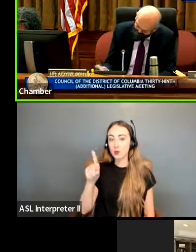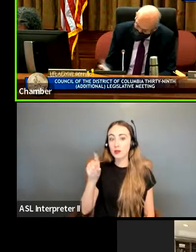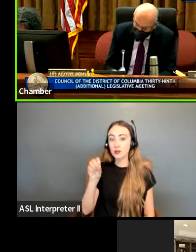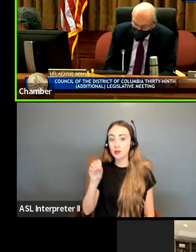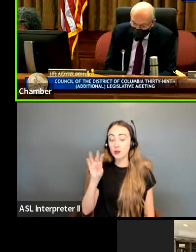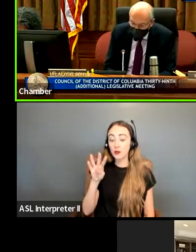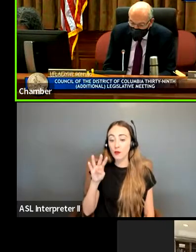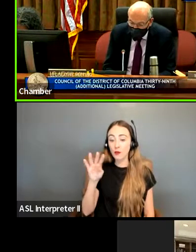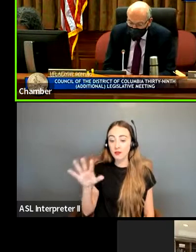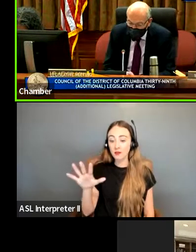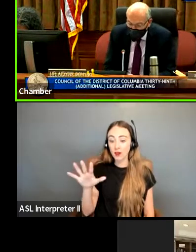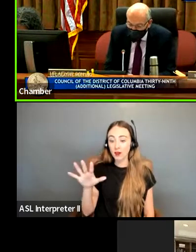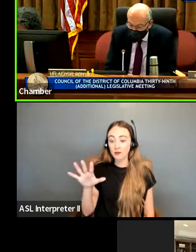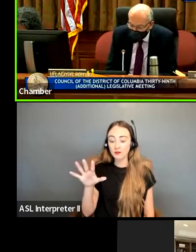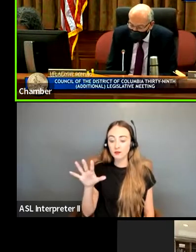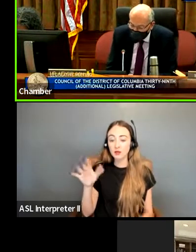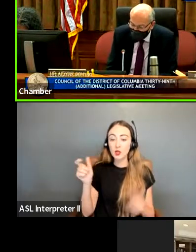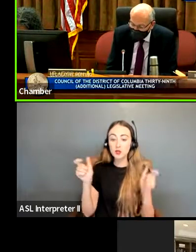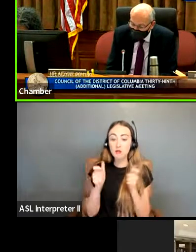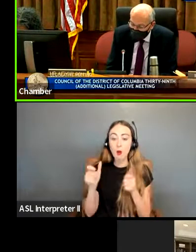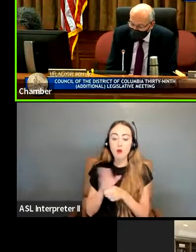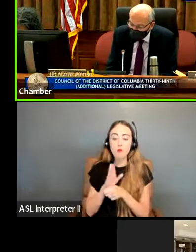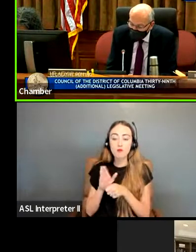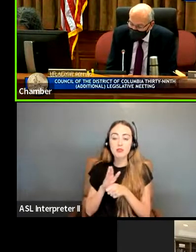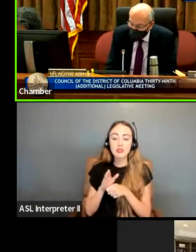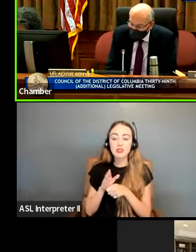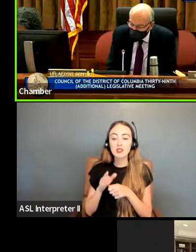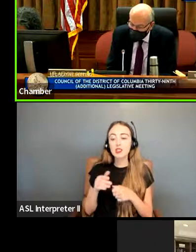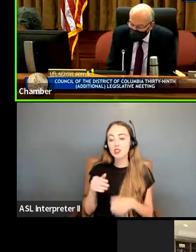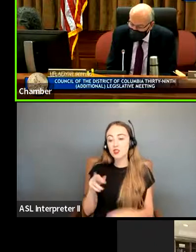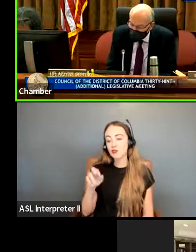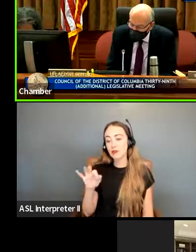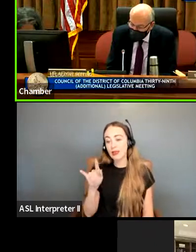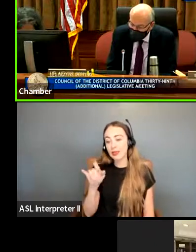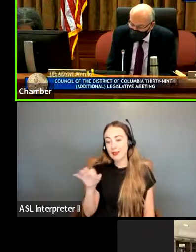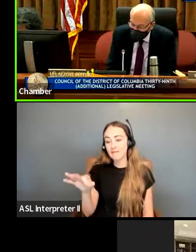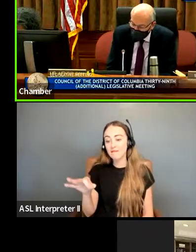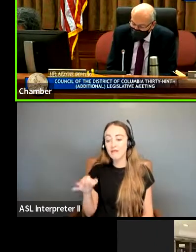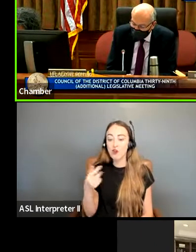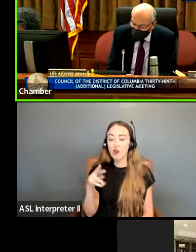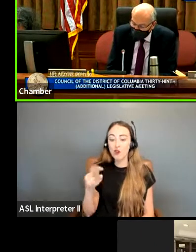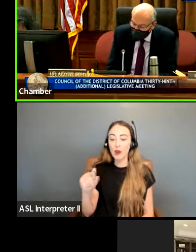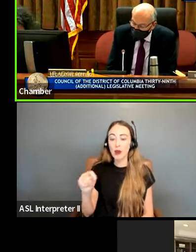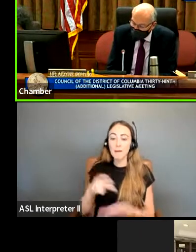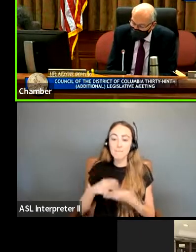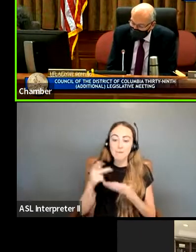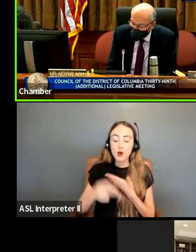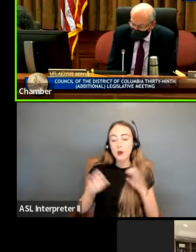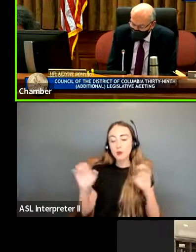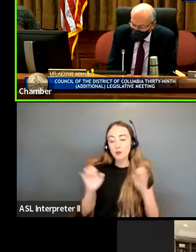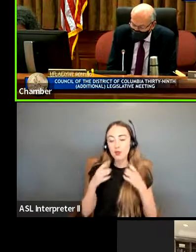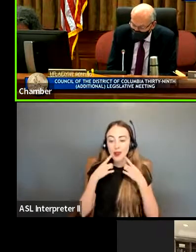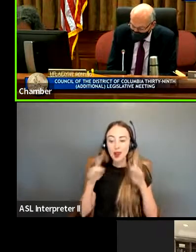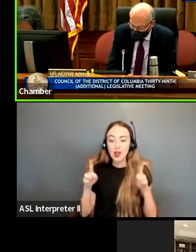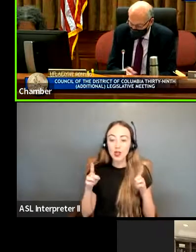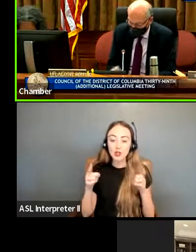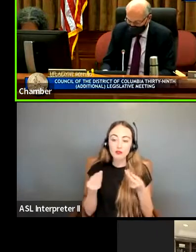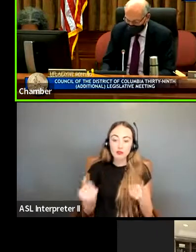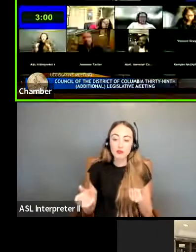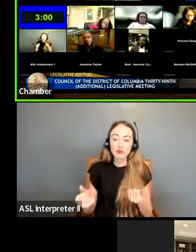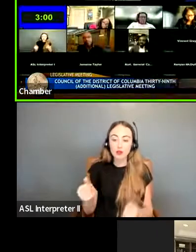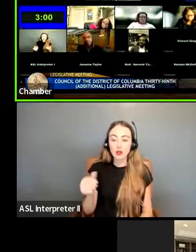24-1045. The Small Business Relief Grant Program Emergency Declaration Resolution of 2022. Councilmember